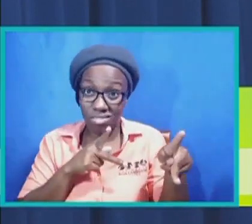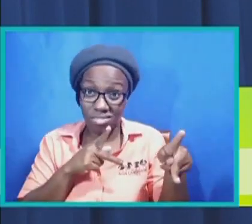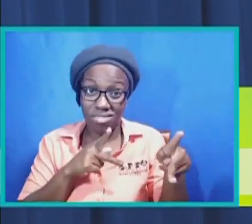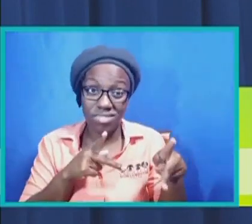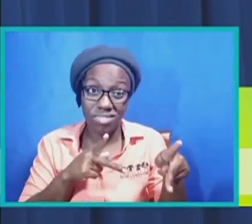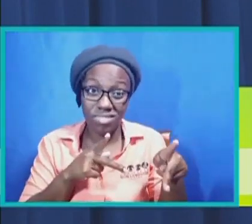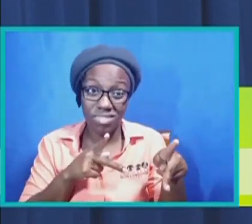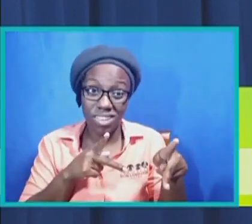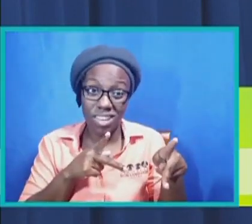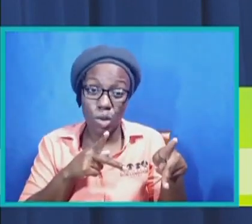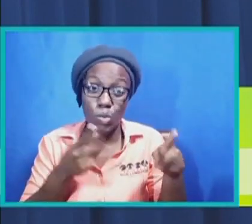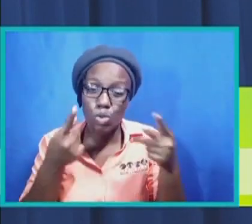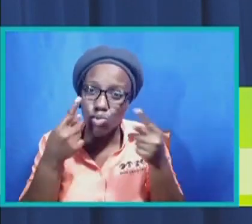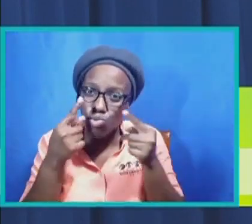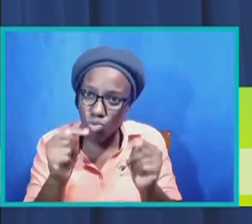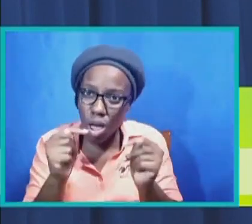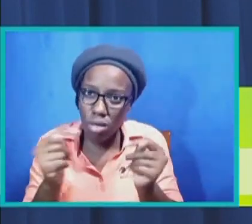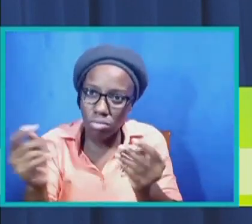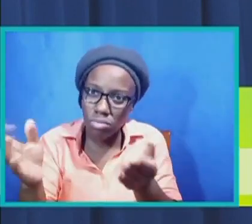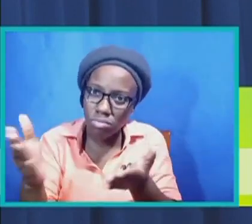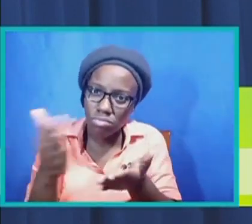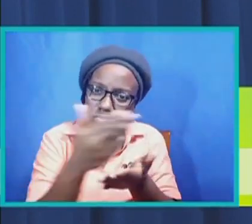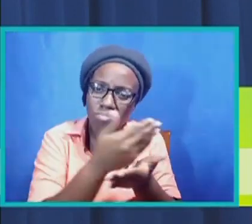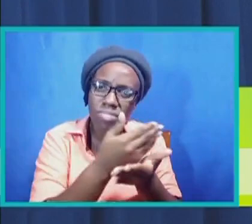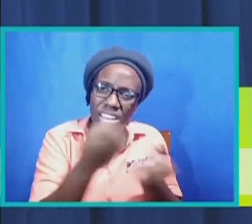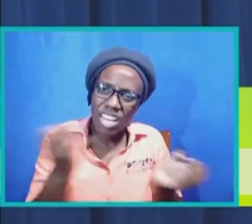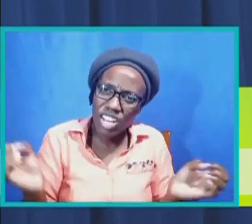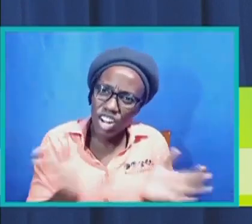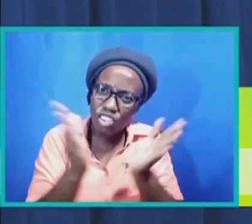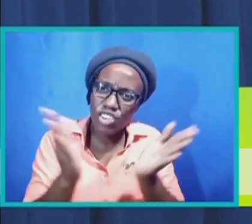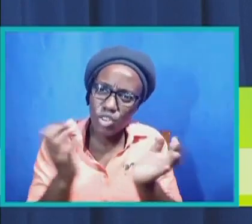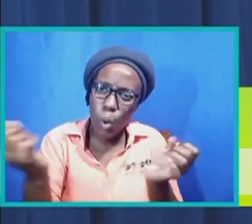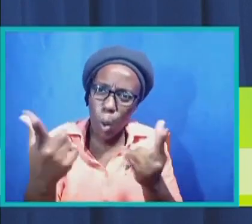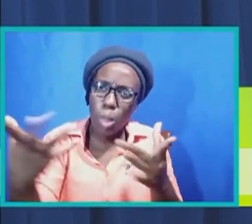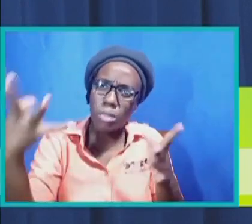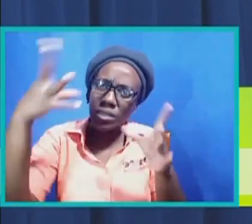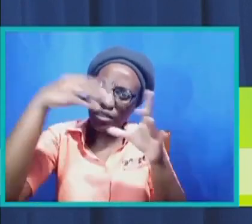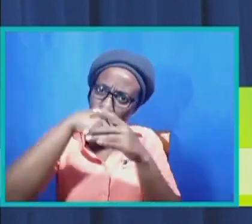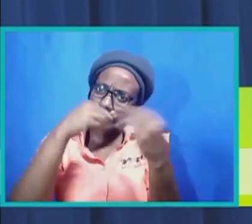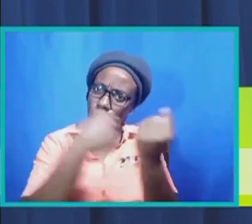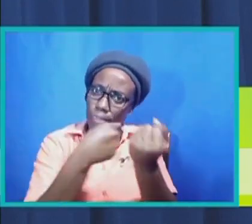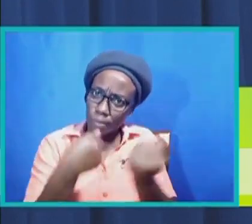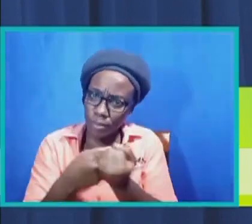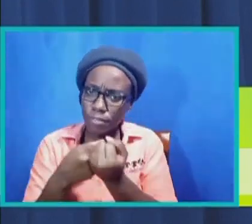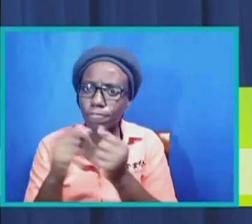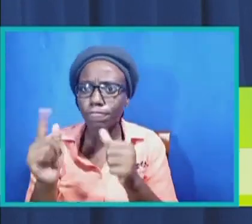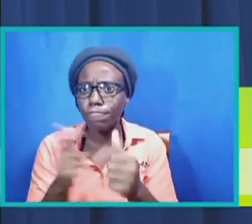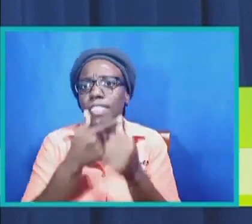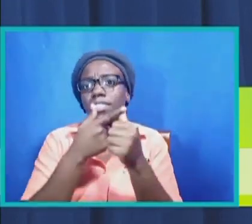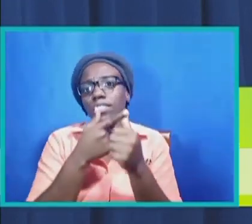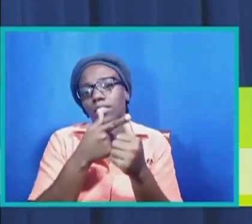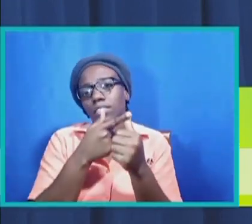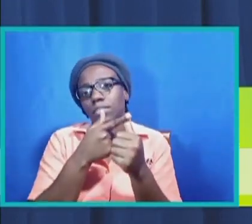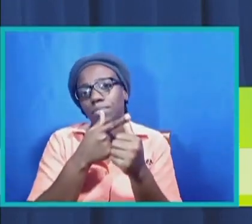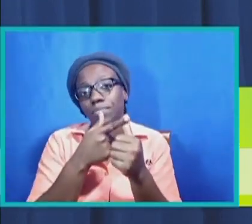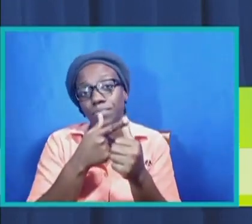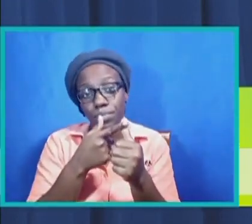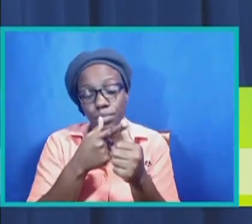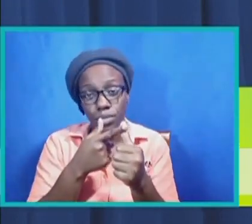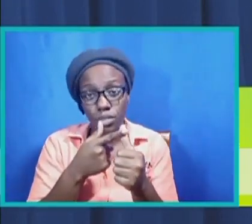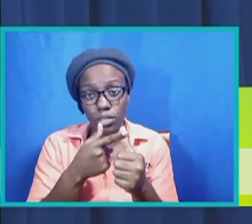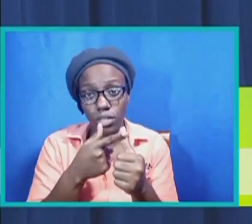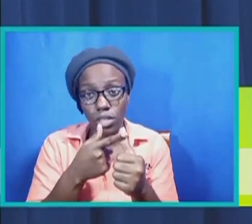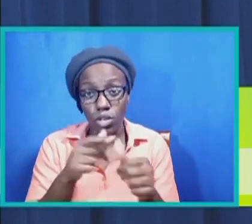And we can improve our plan as we go forward. So that we need to understand, I think a lot of persons, when we talk about reform